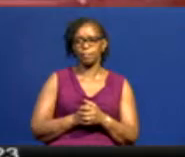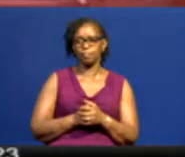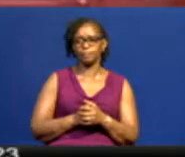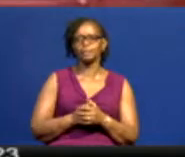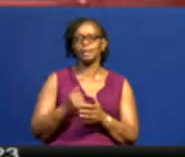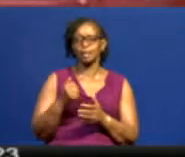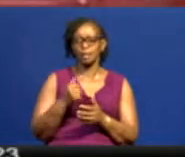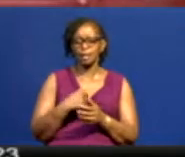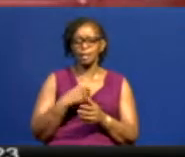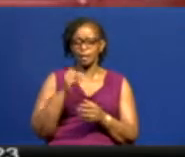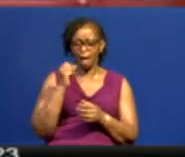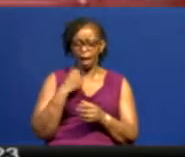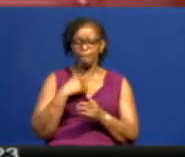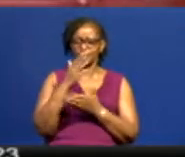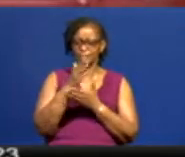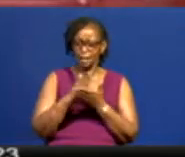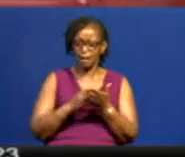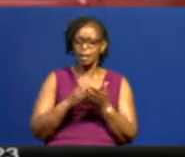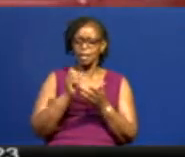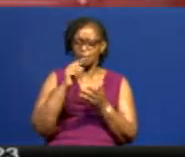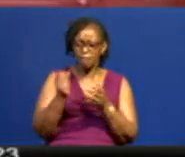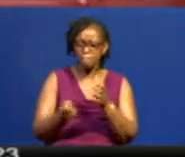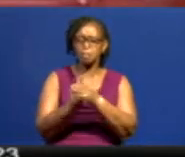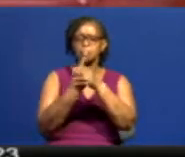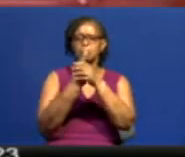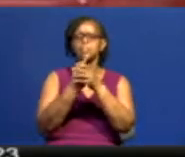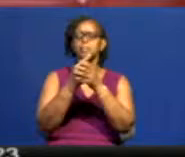tax changes cause a lot of